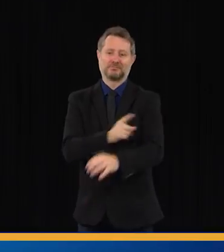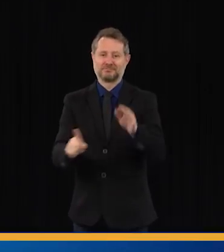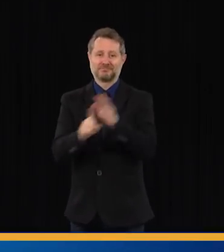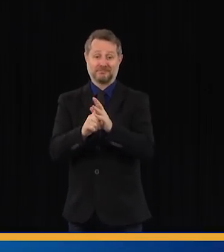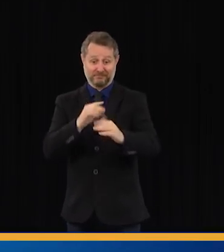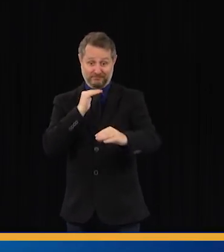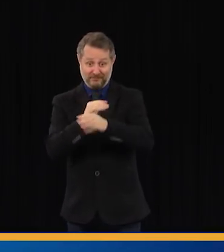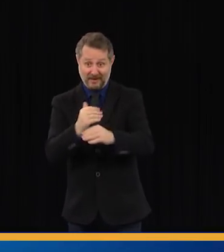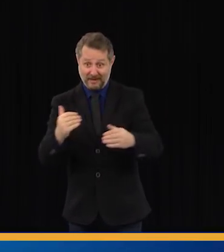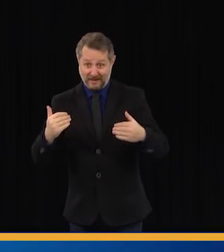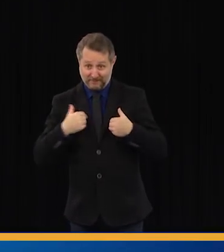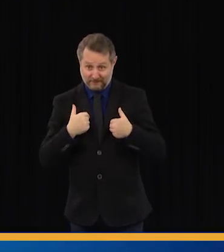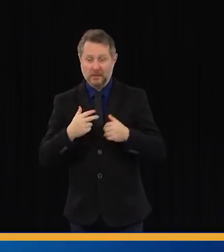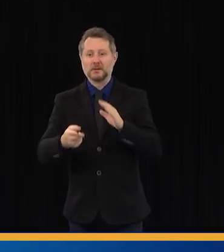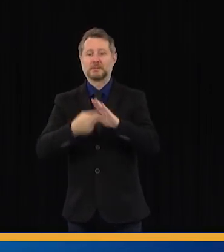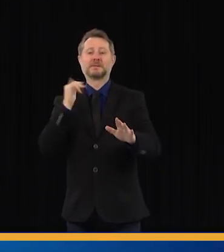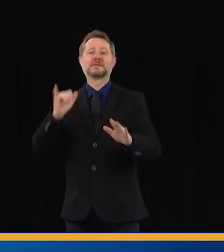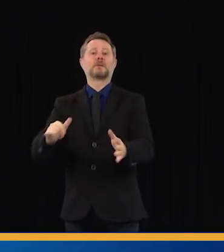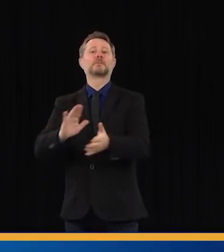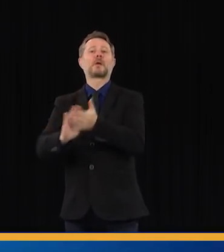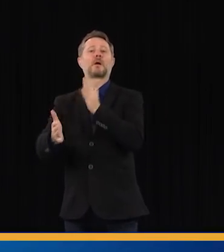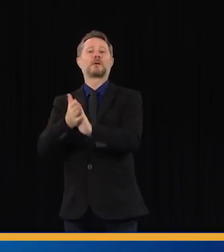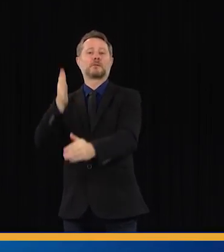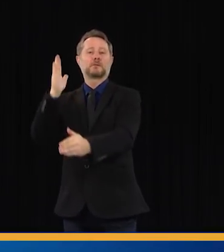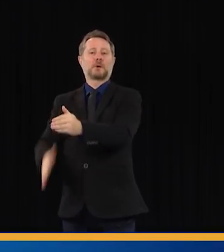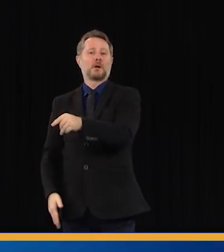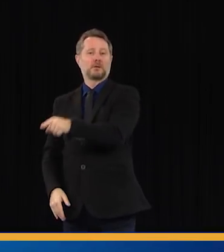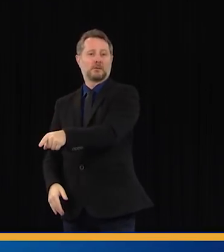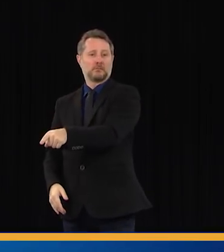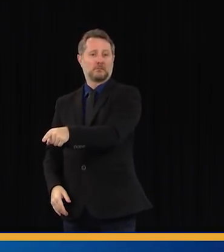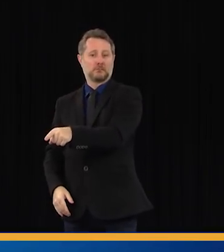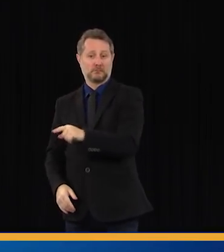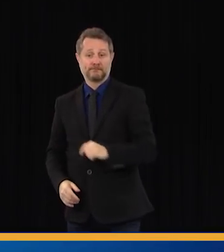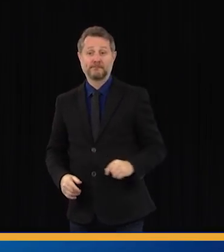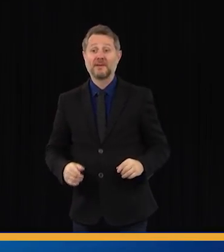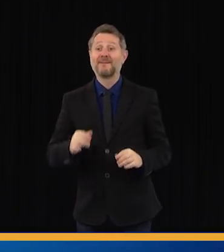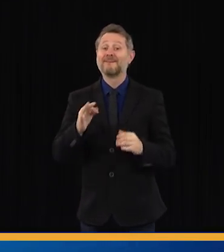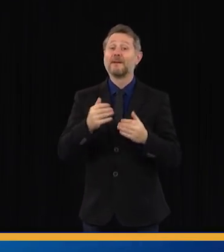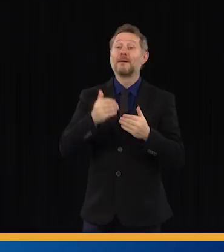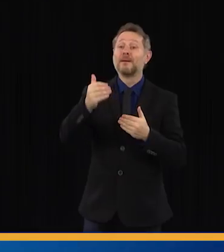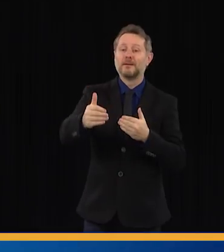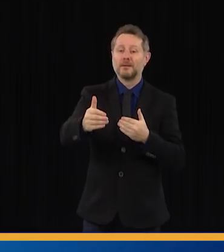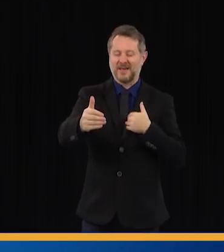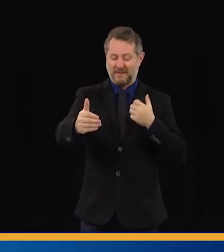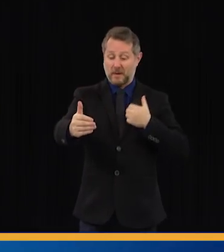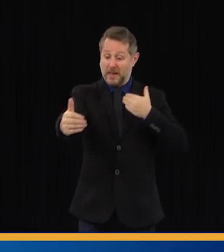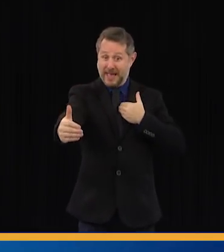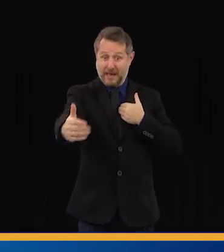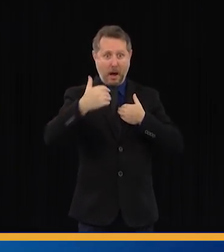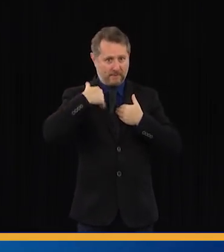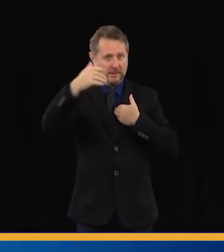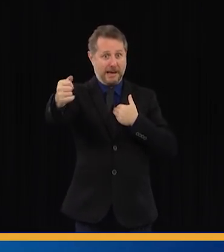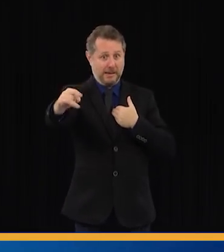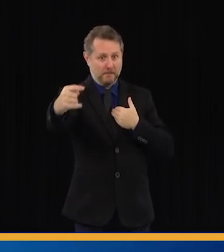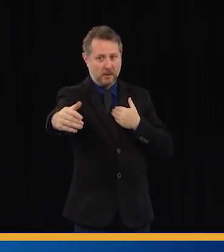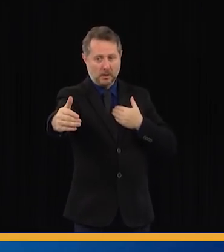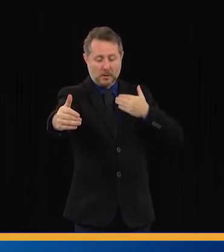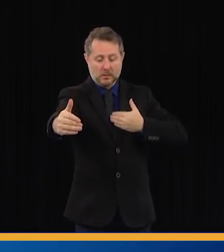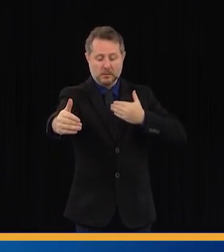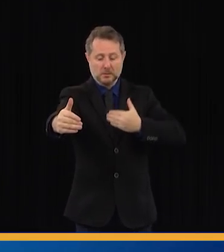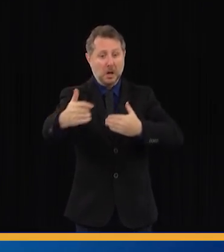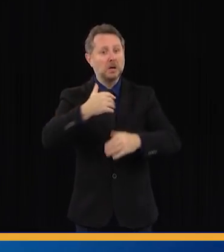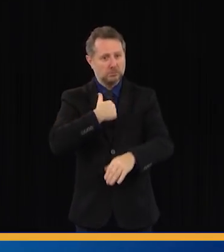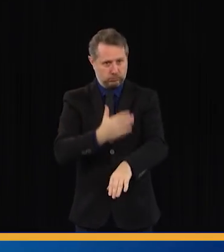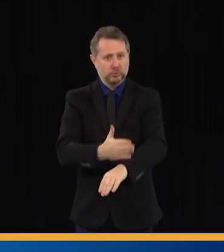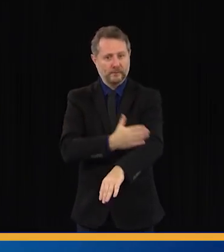over. But there will be points between now and then where we should feel more confident